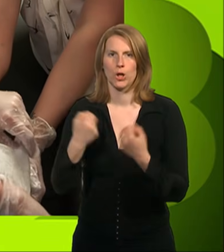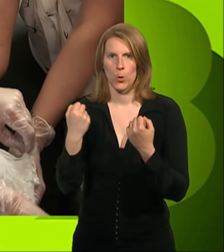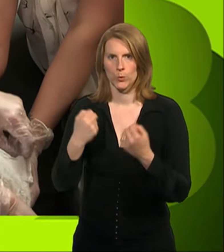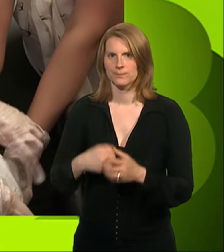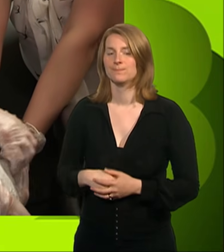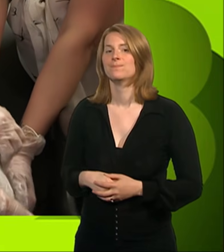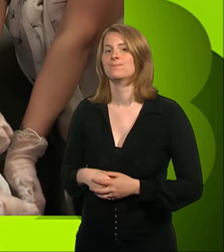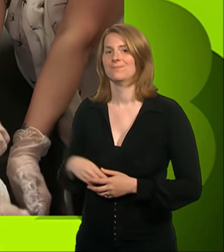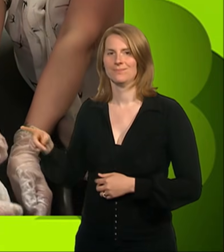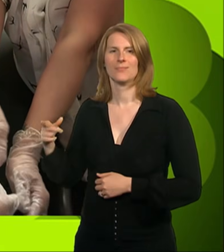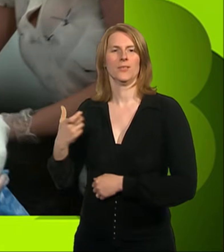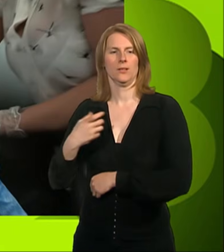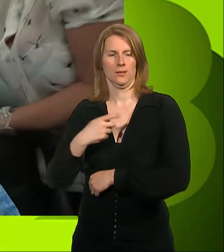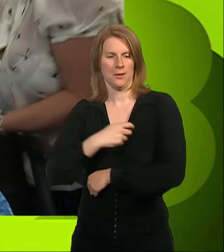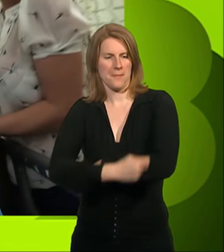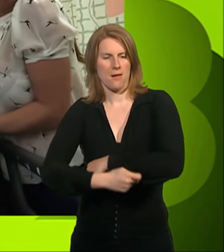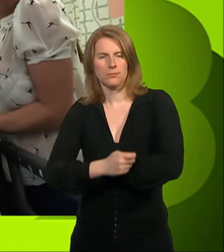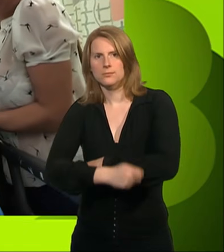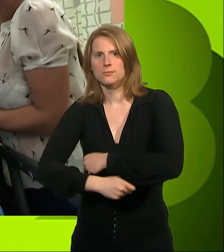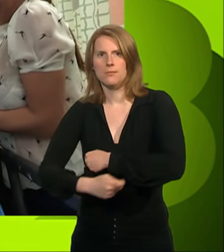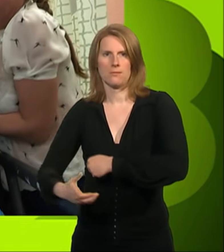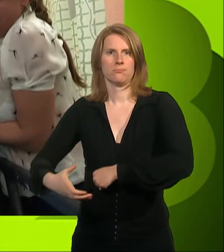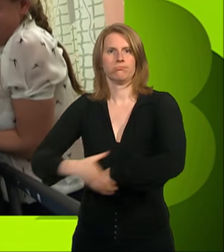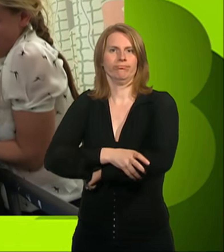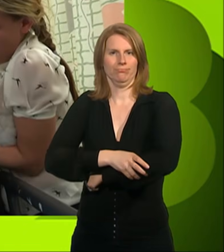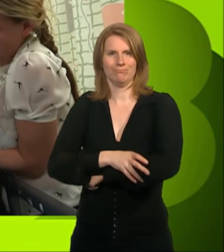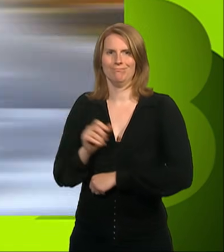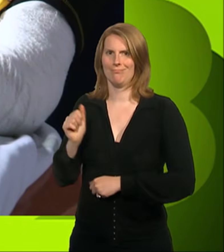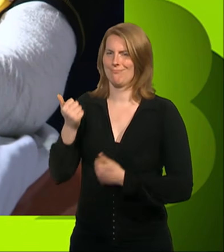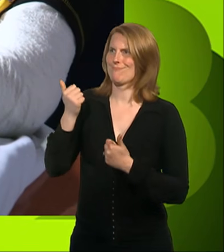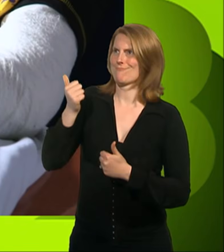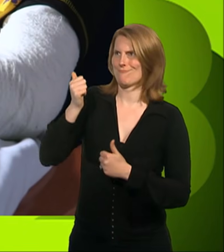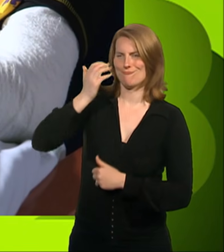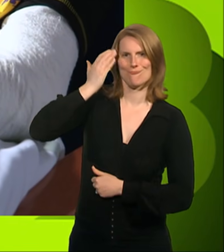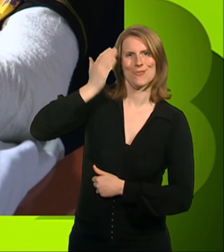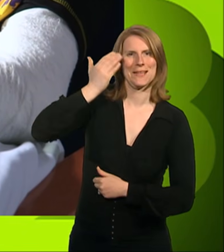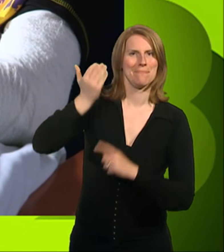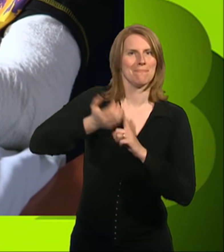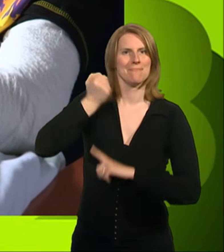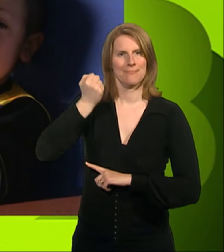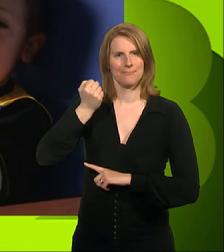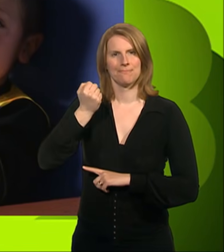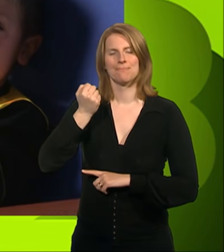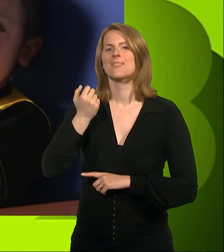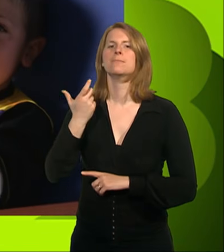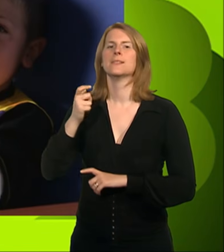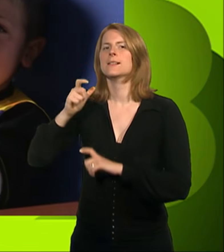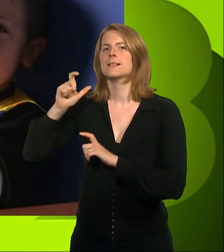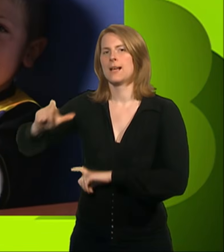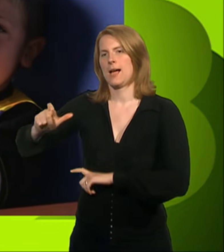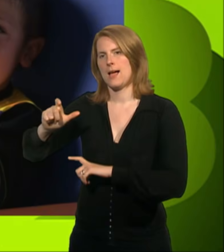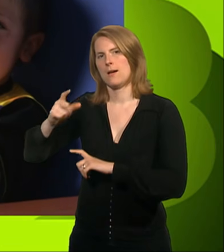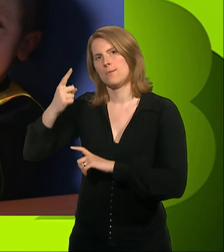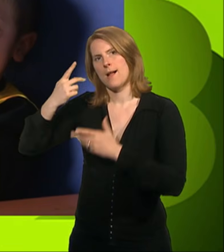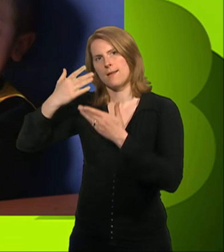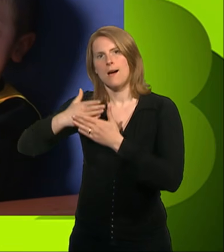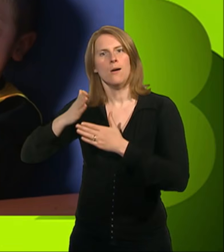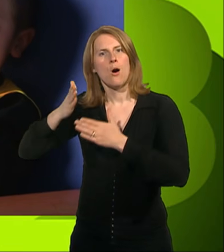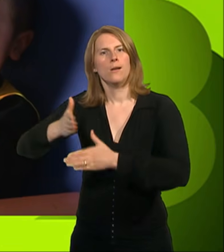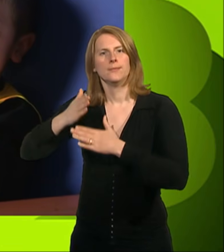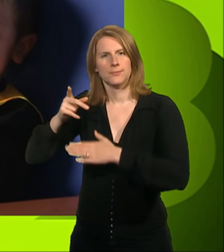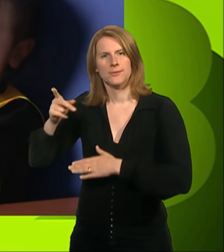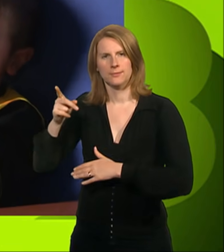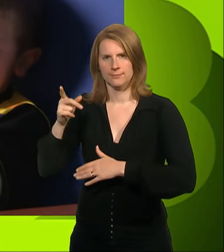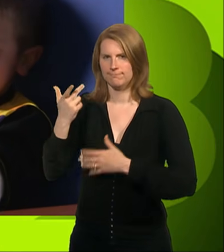A plaster cast was his dream, but surgery could also be on the cards. After a night in hospital, Charlie's waiting to find out whether